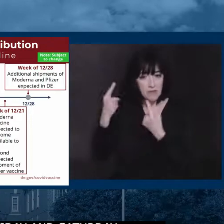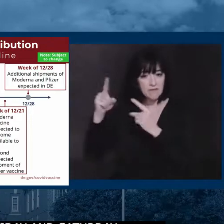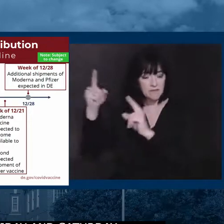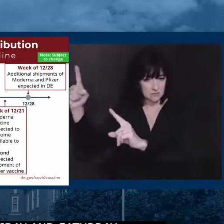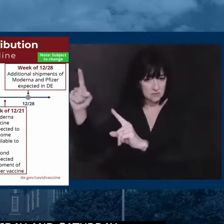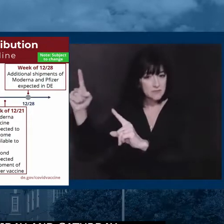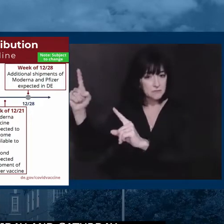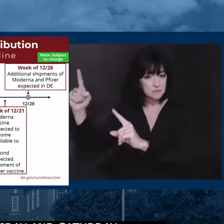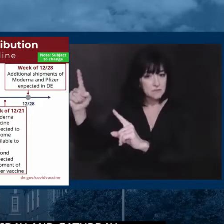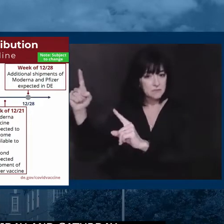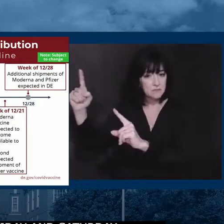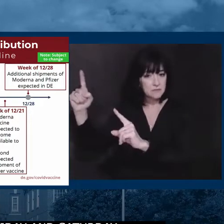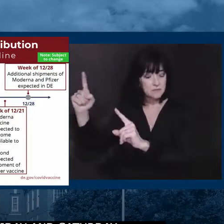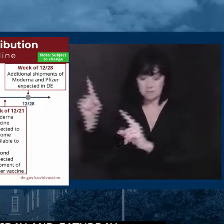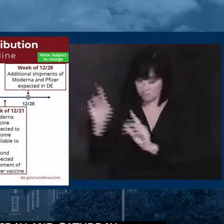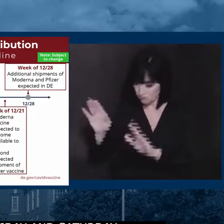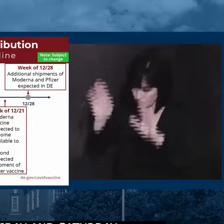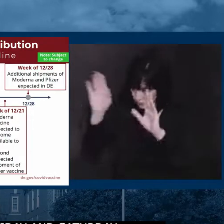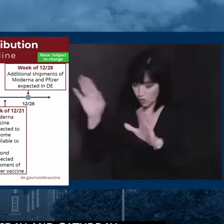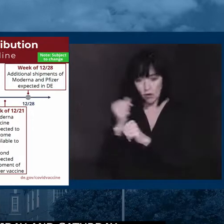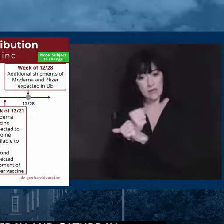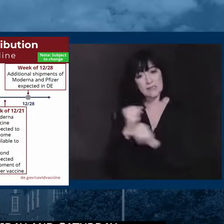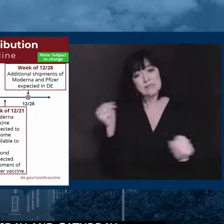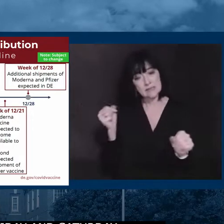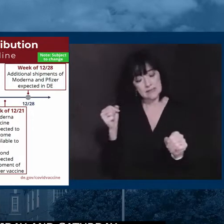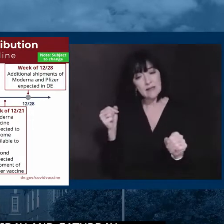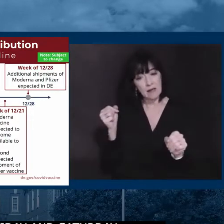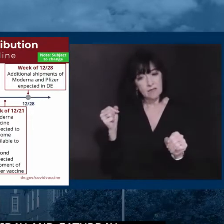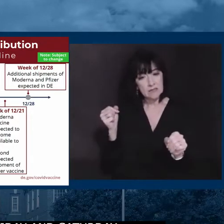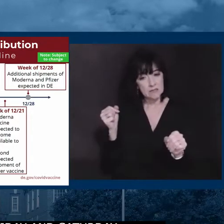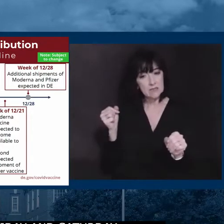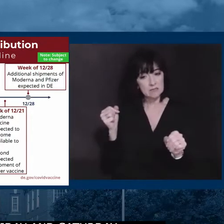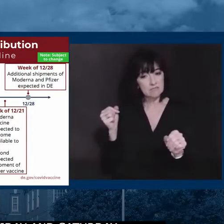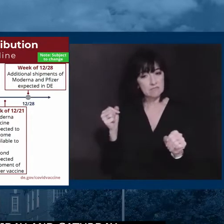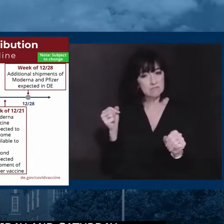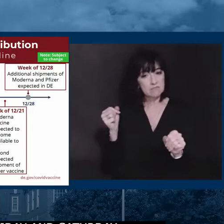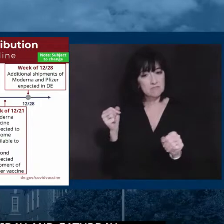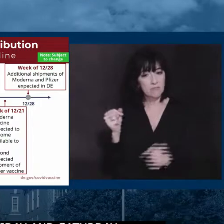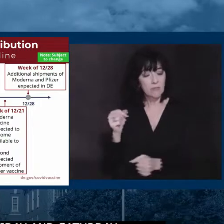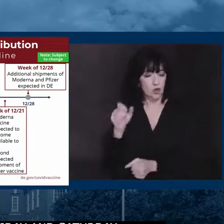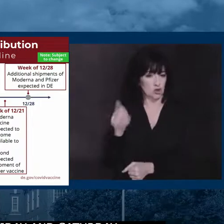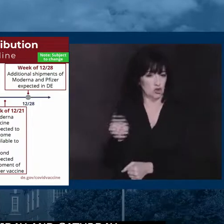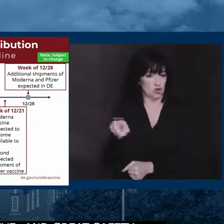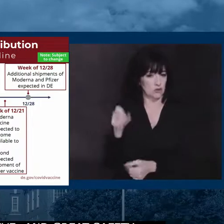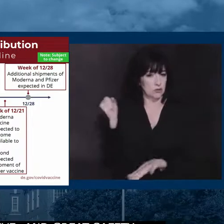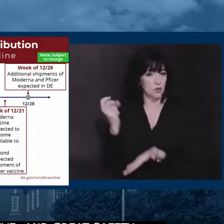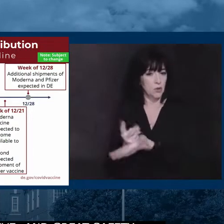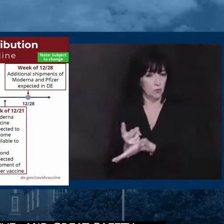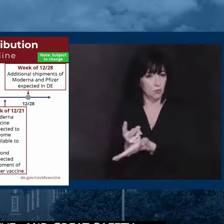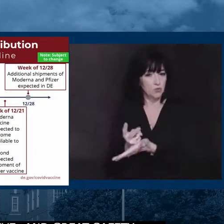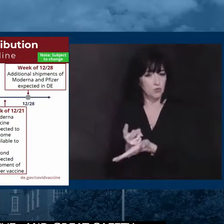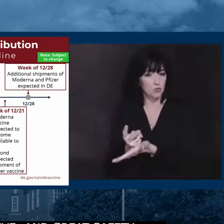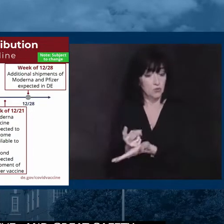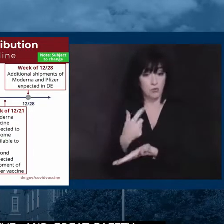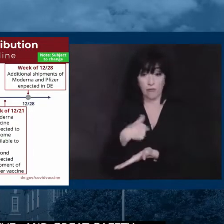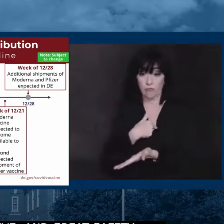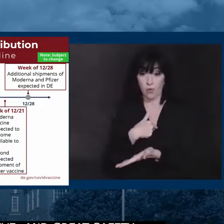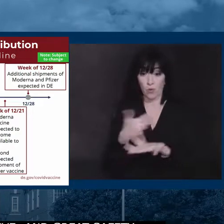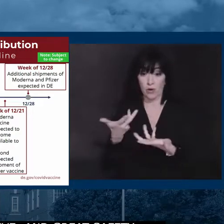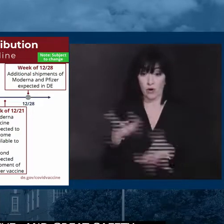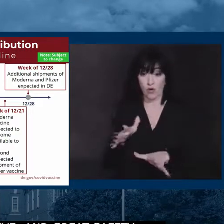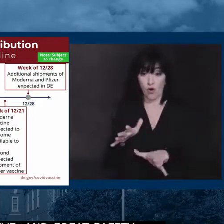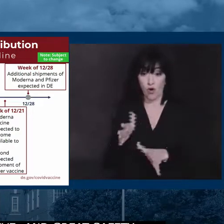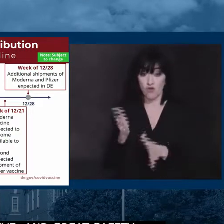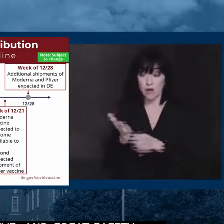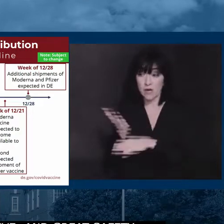a great safety profile. So it's expected to also be approved. So we've put in our first order